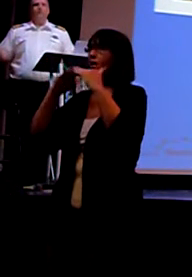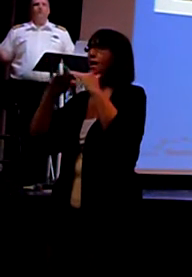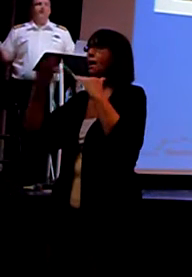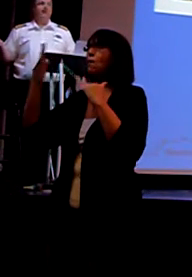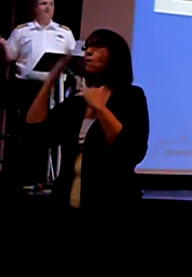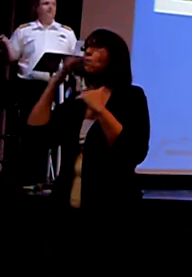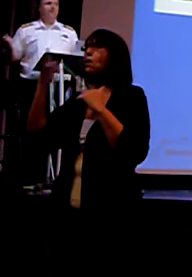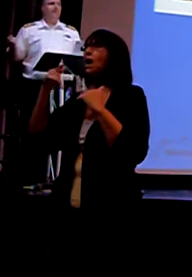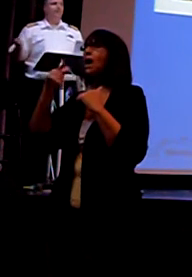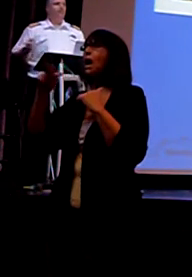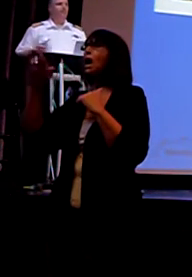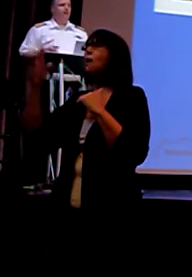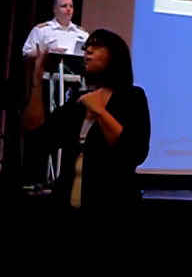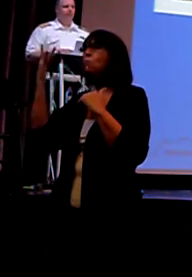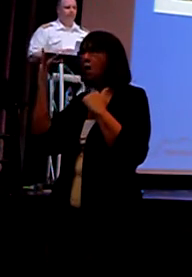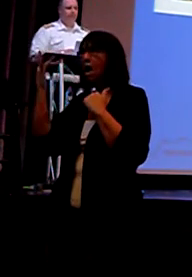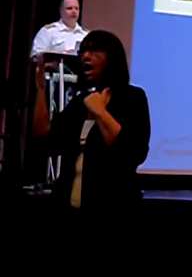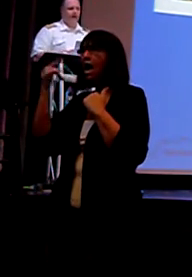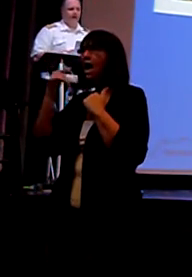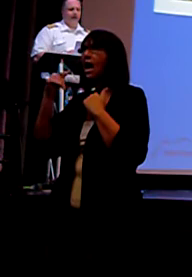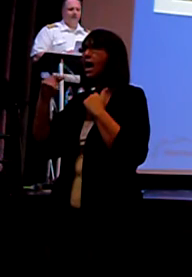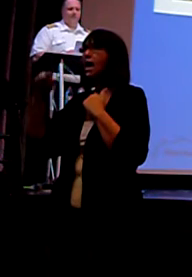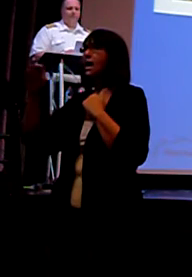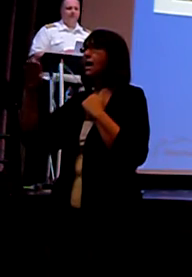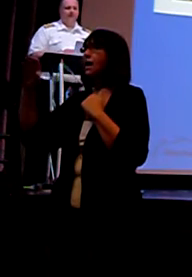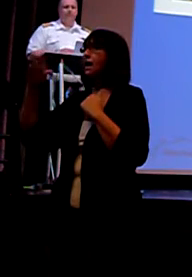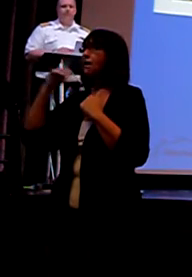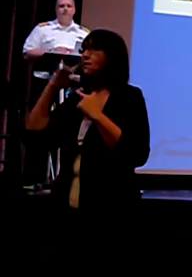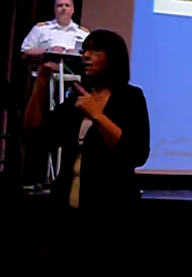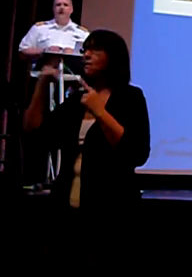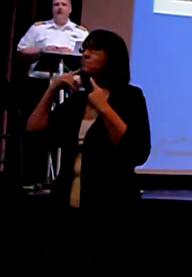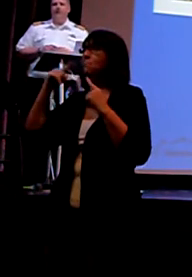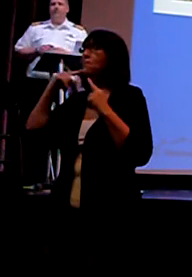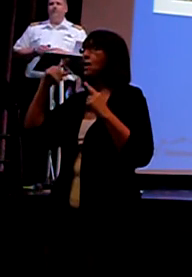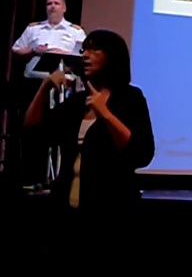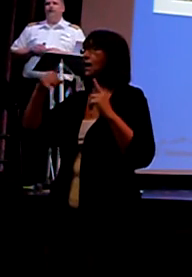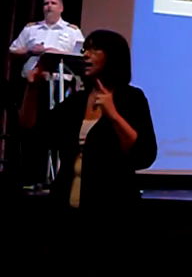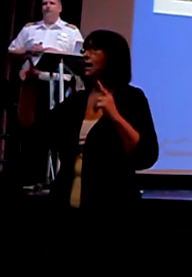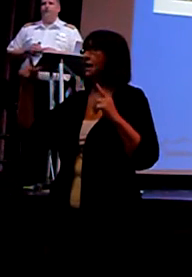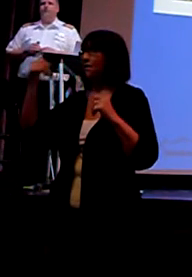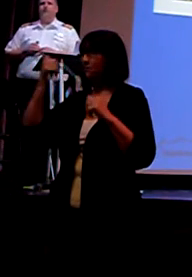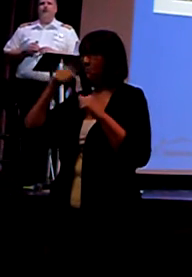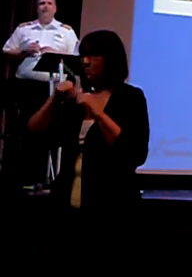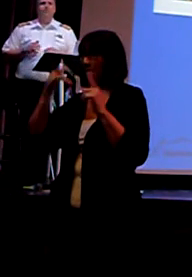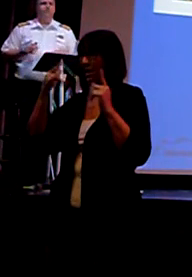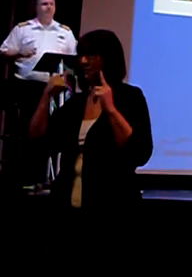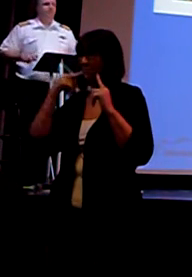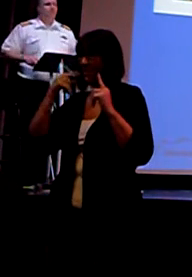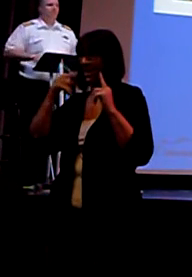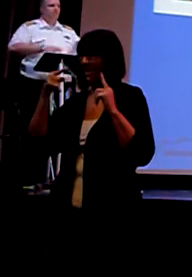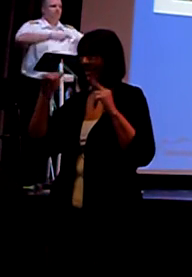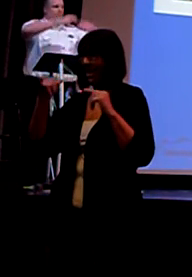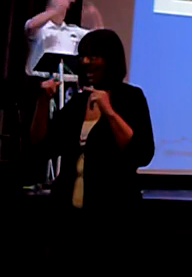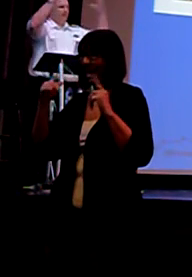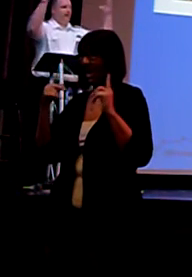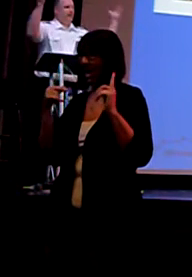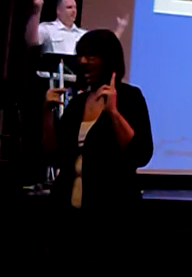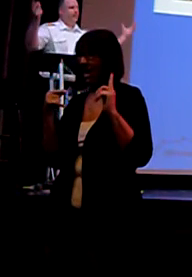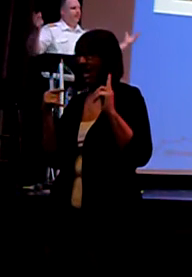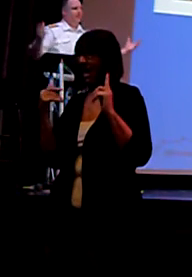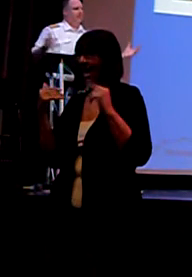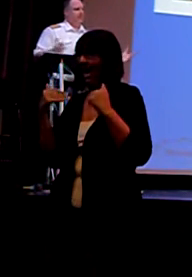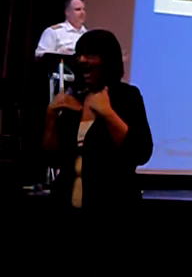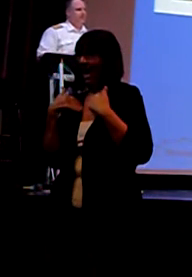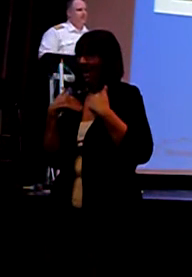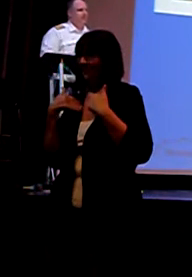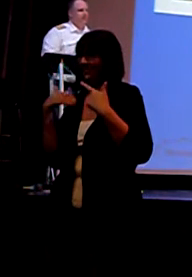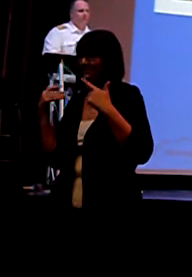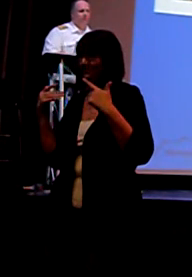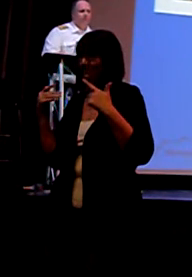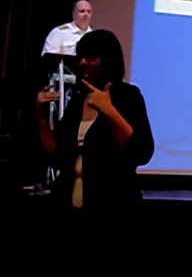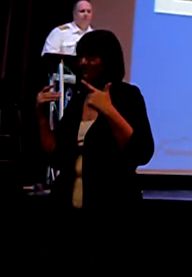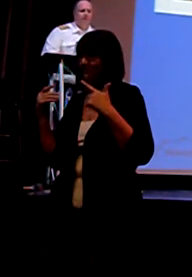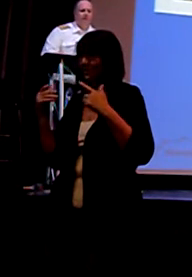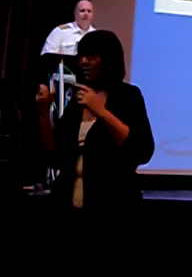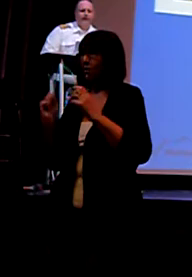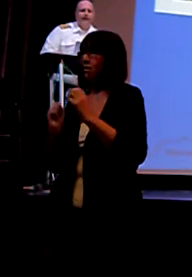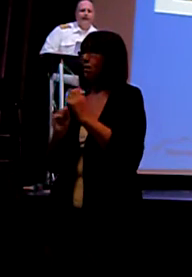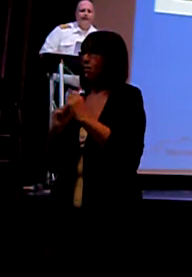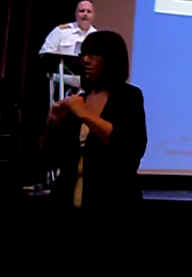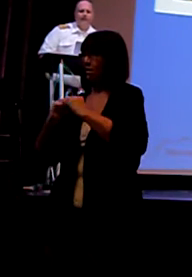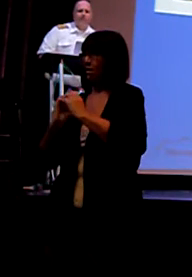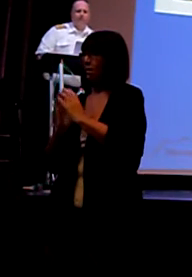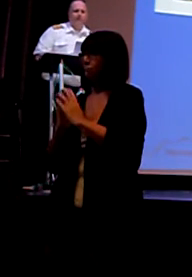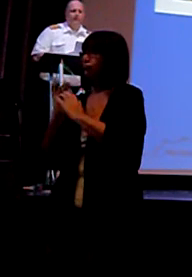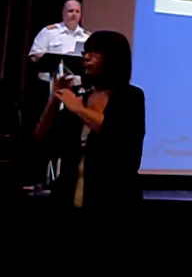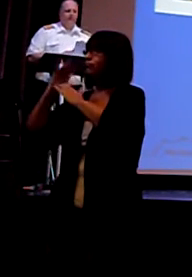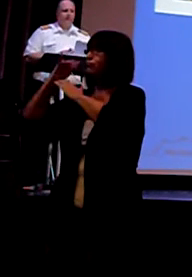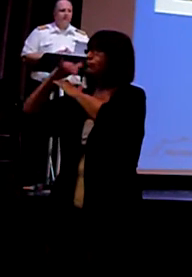reason, or the reason, why Pompeii is so famous, because it had a big eruption, and